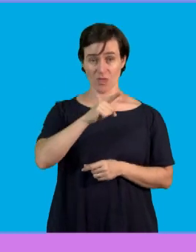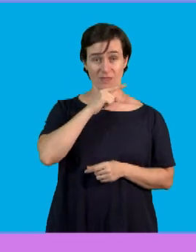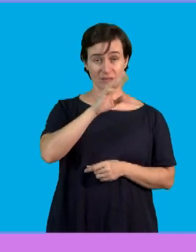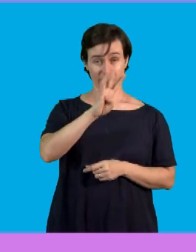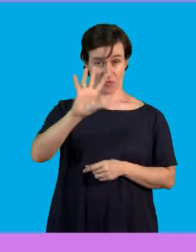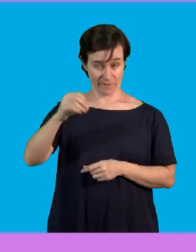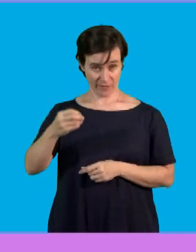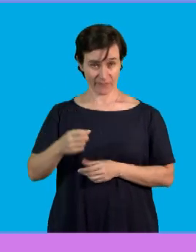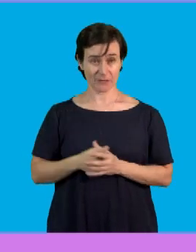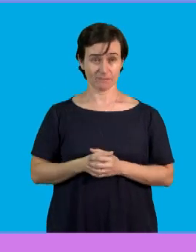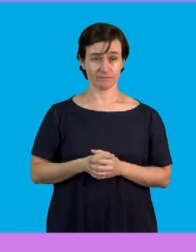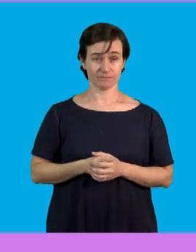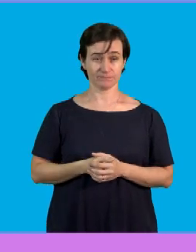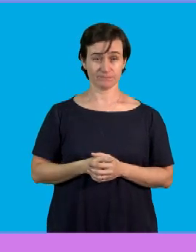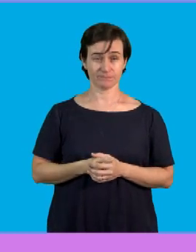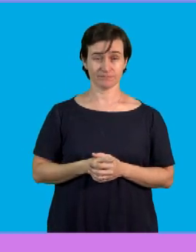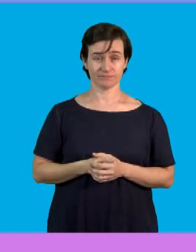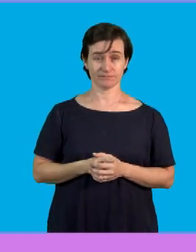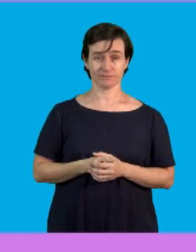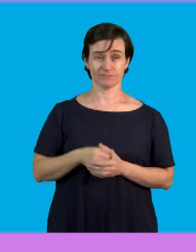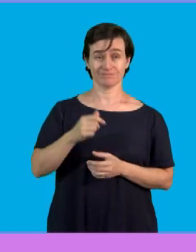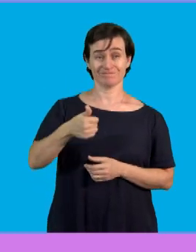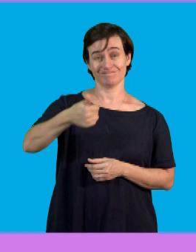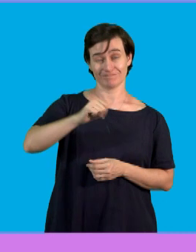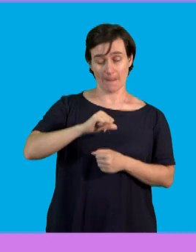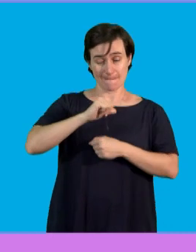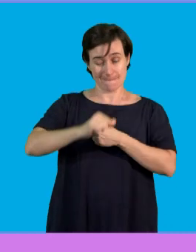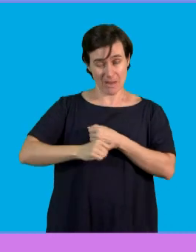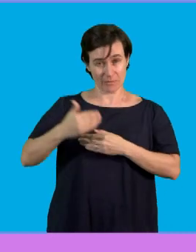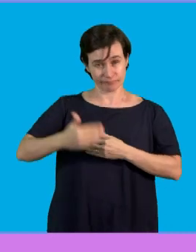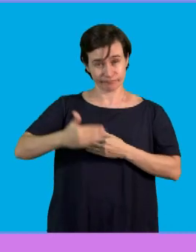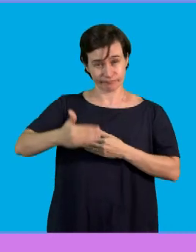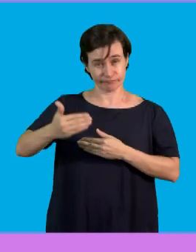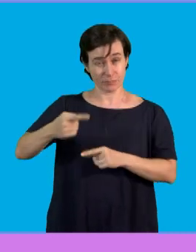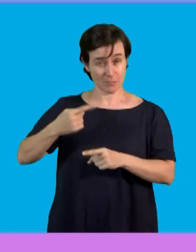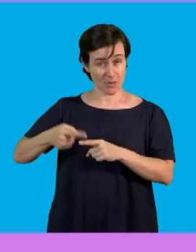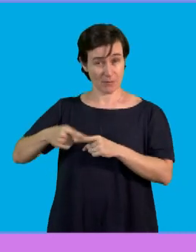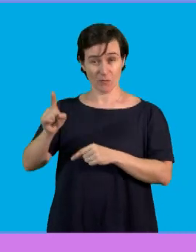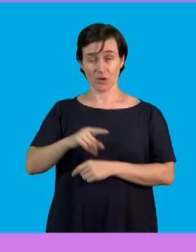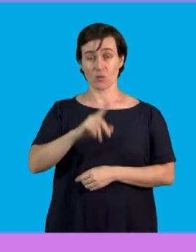1,450, and he will make a monthly installment of